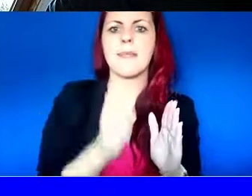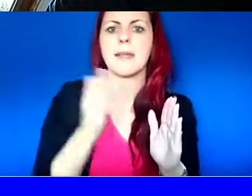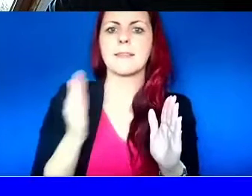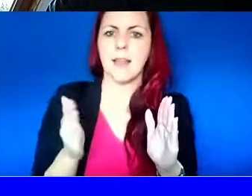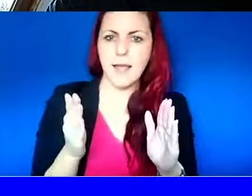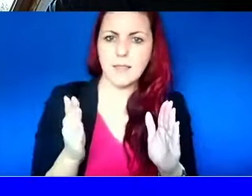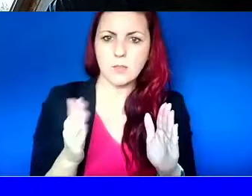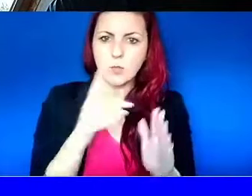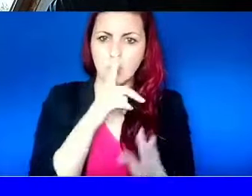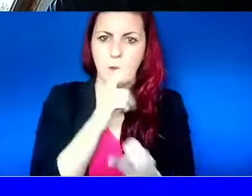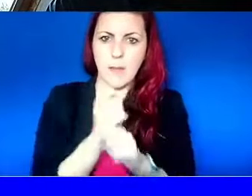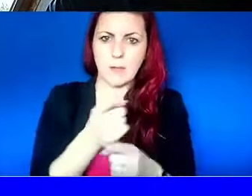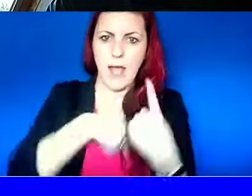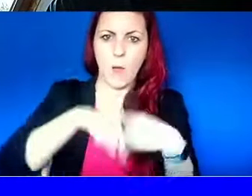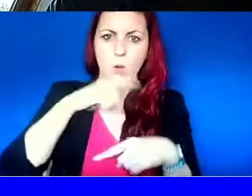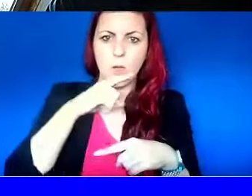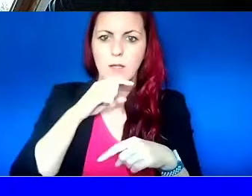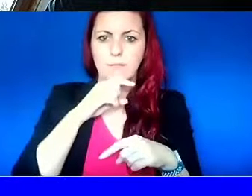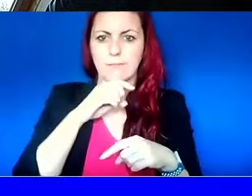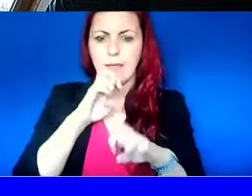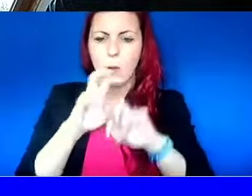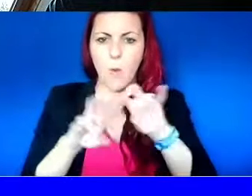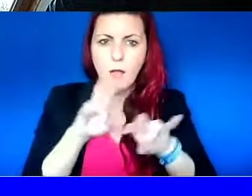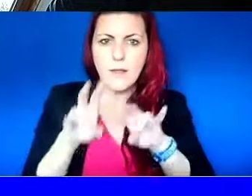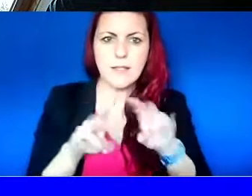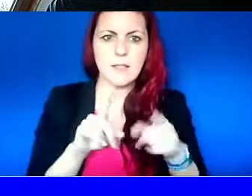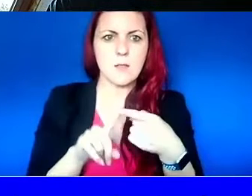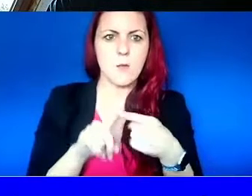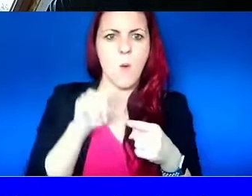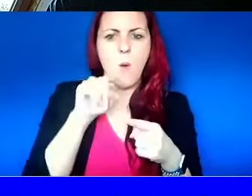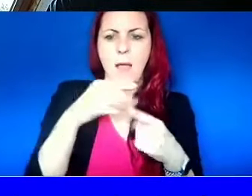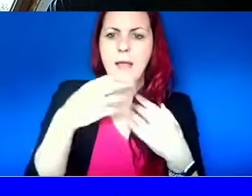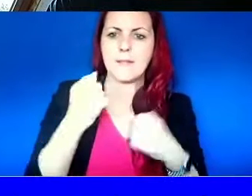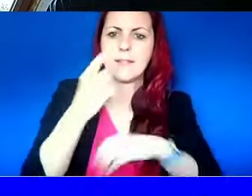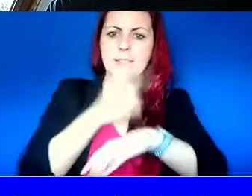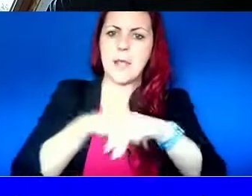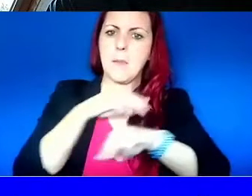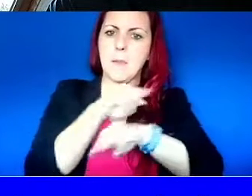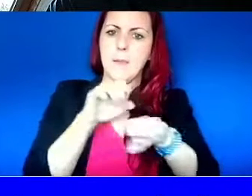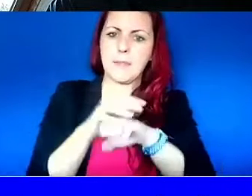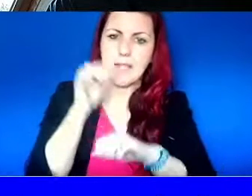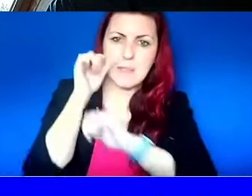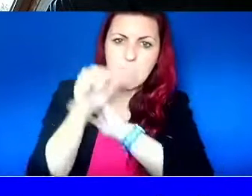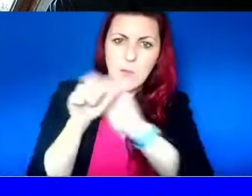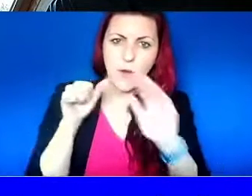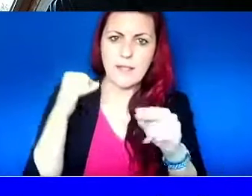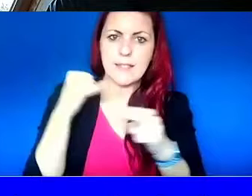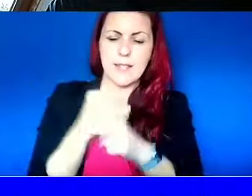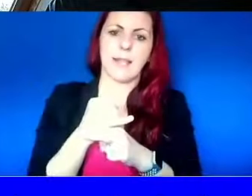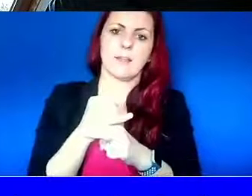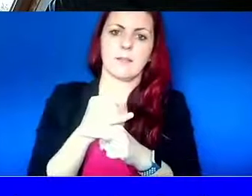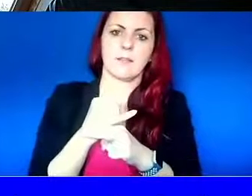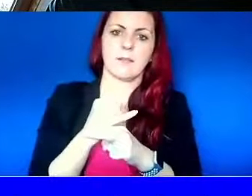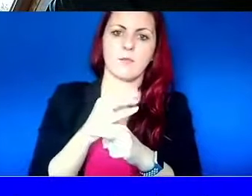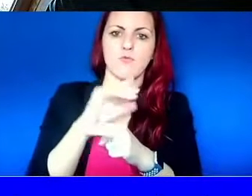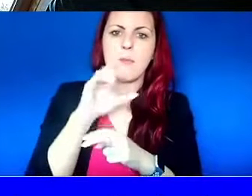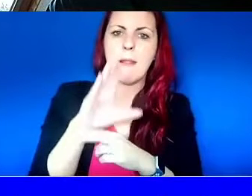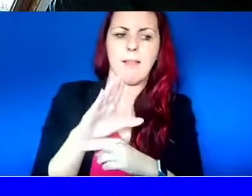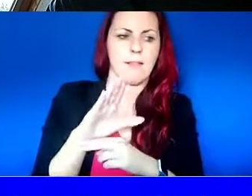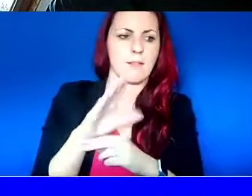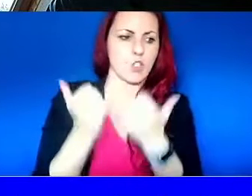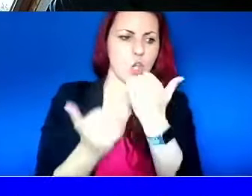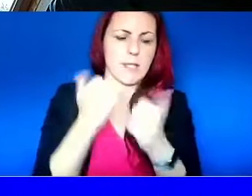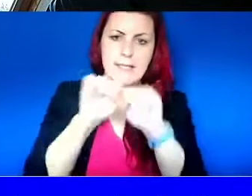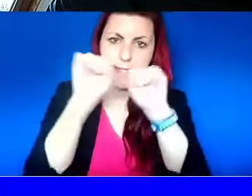inquiry, we looked at disabled people's experiences in the criminal justice system. So